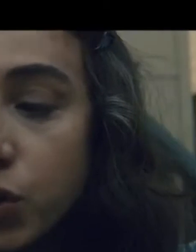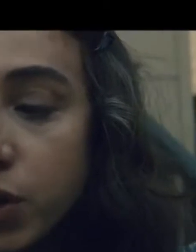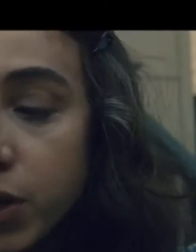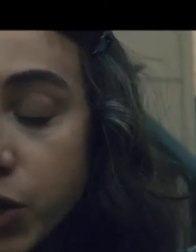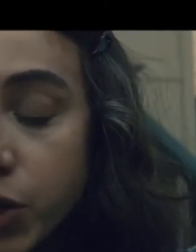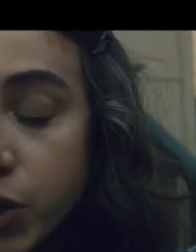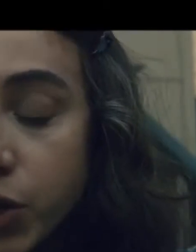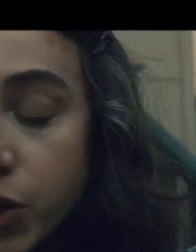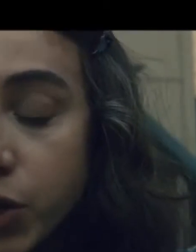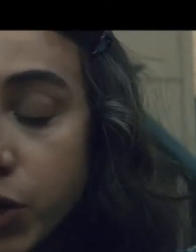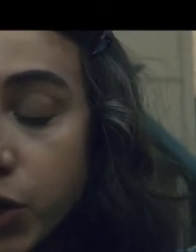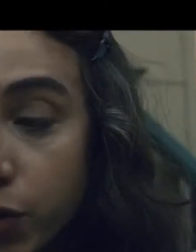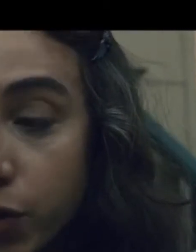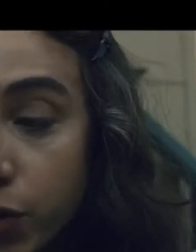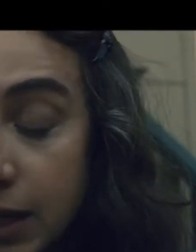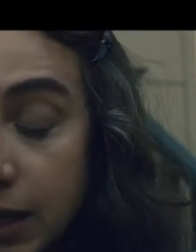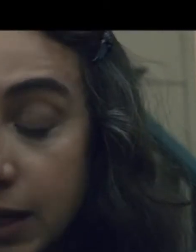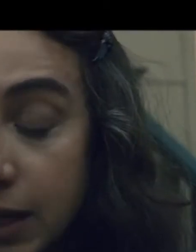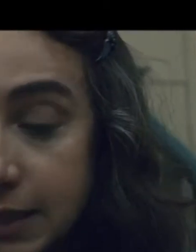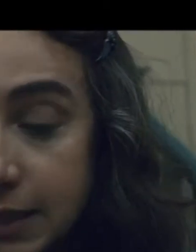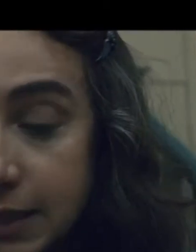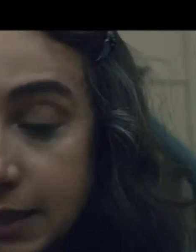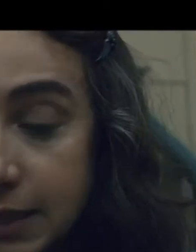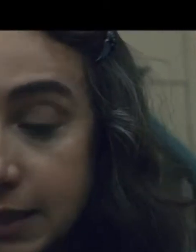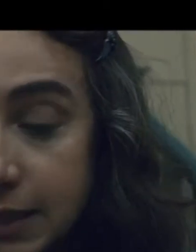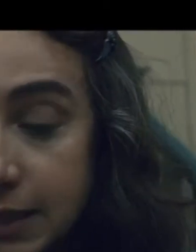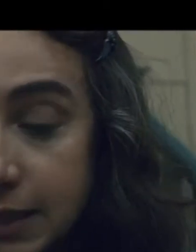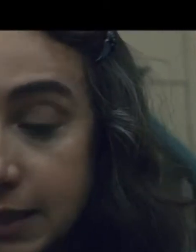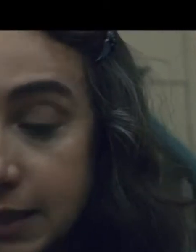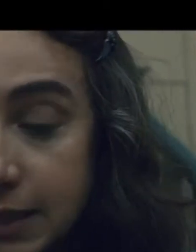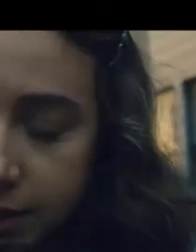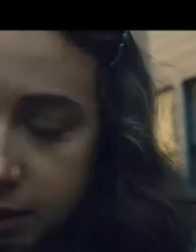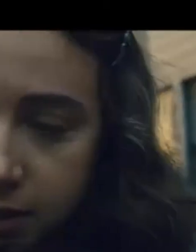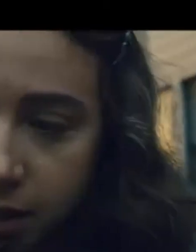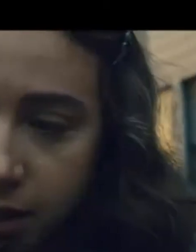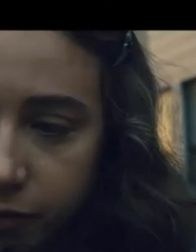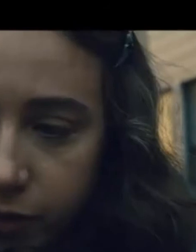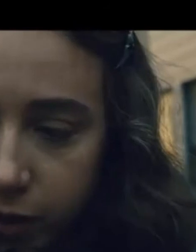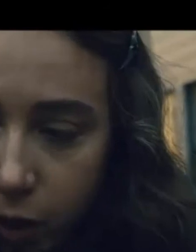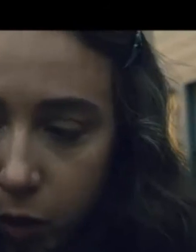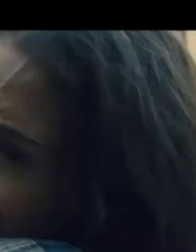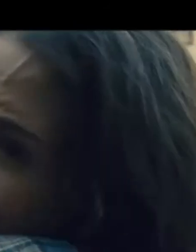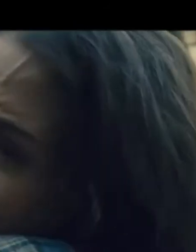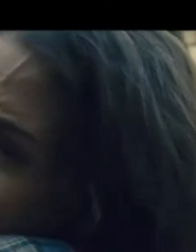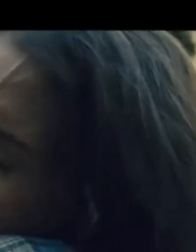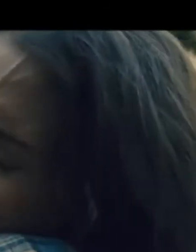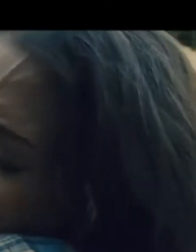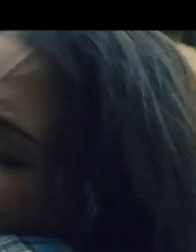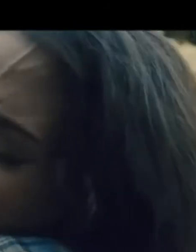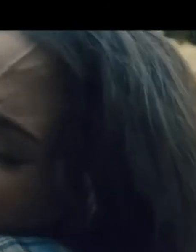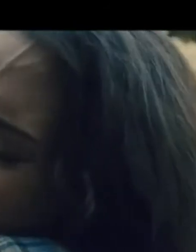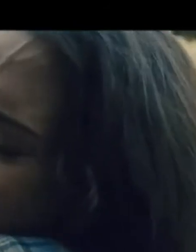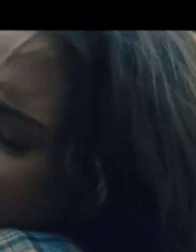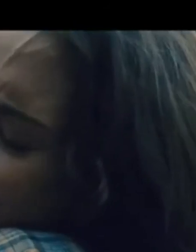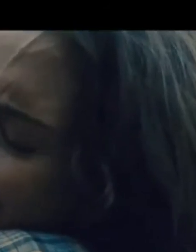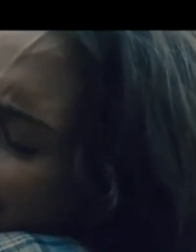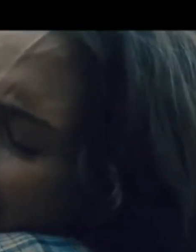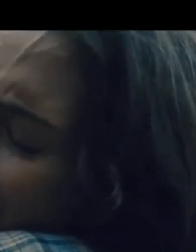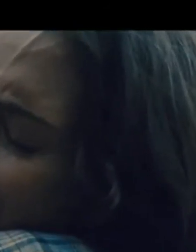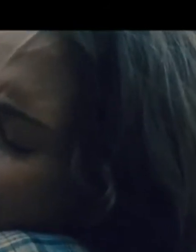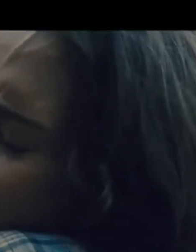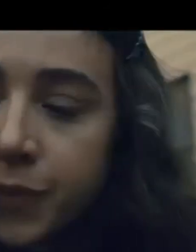You can know this, that I will always love you.